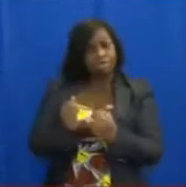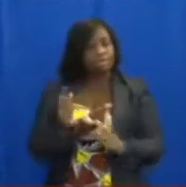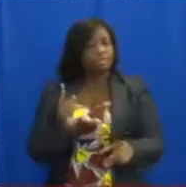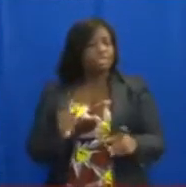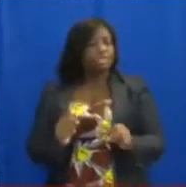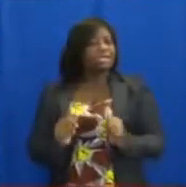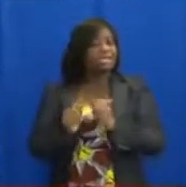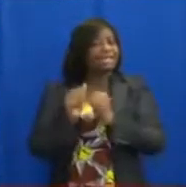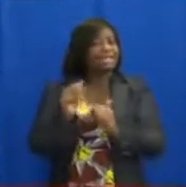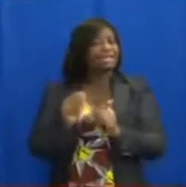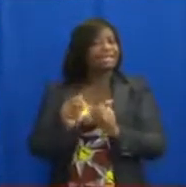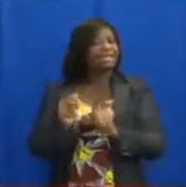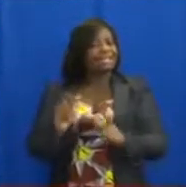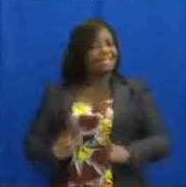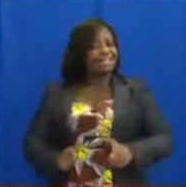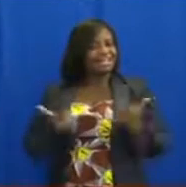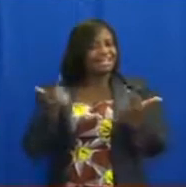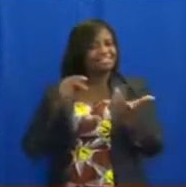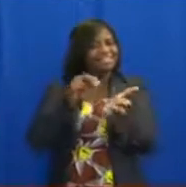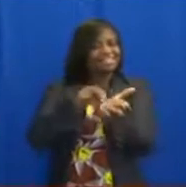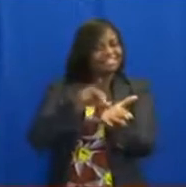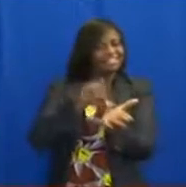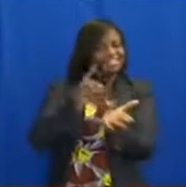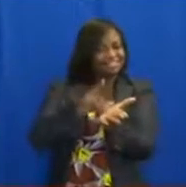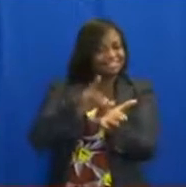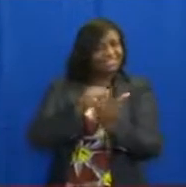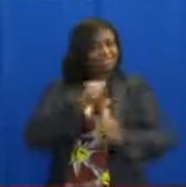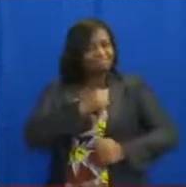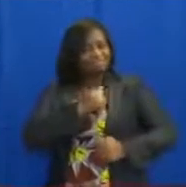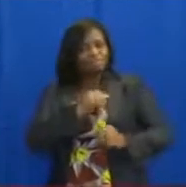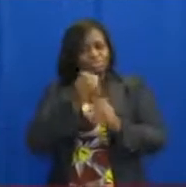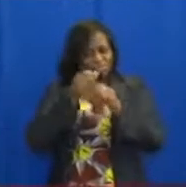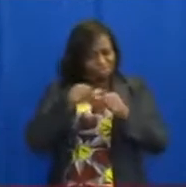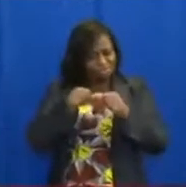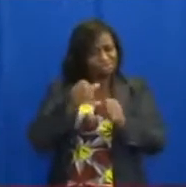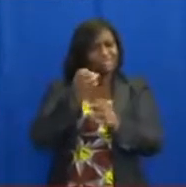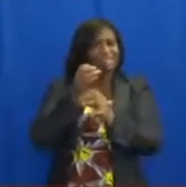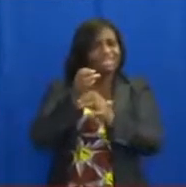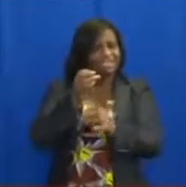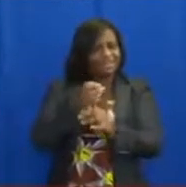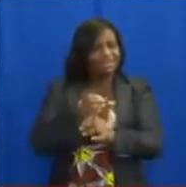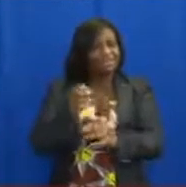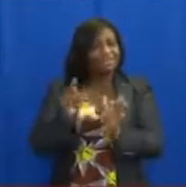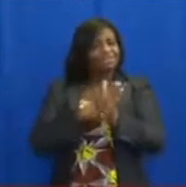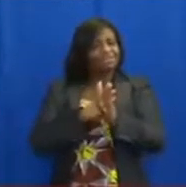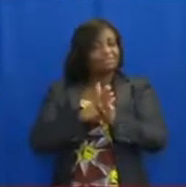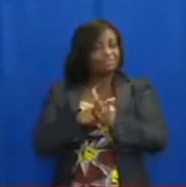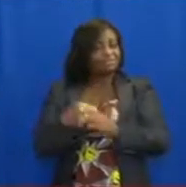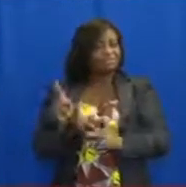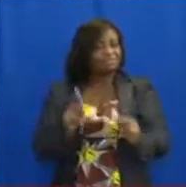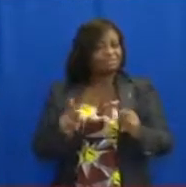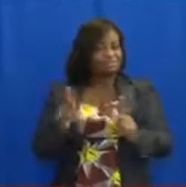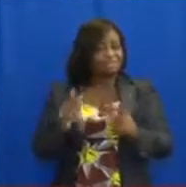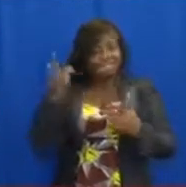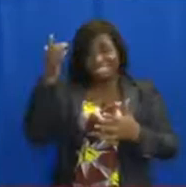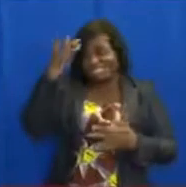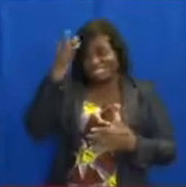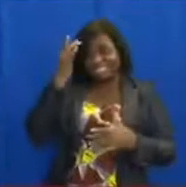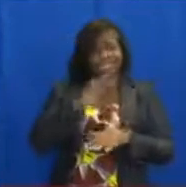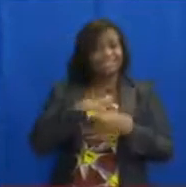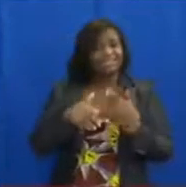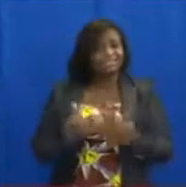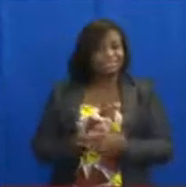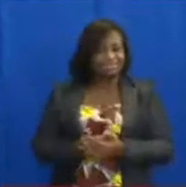ones, and the lives of our heroic health workers who continue to care for those affected by the virus and the sick in